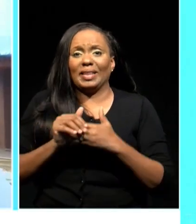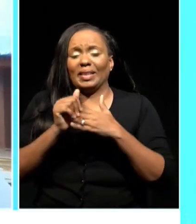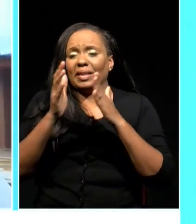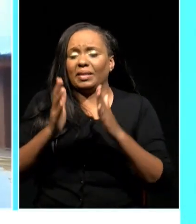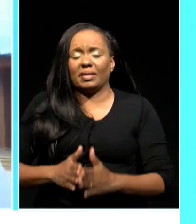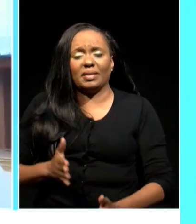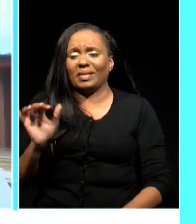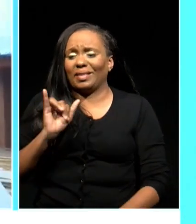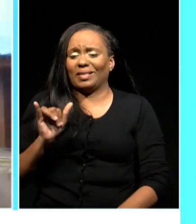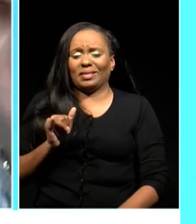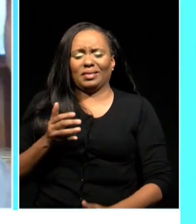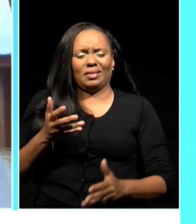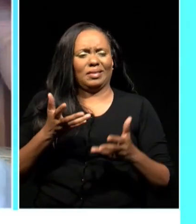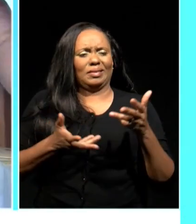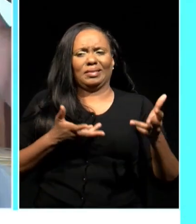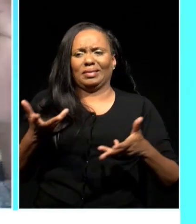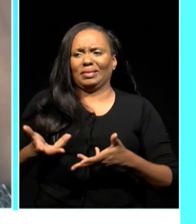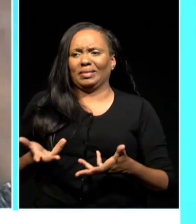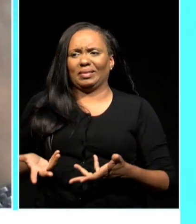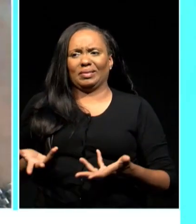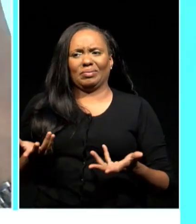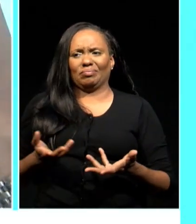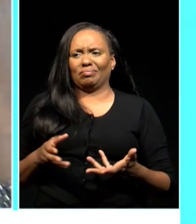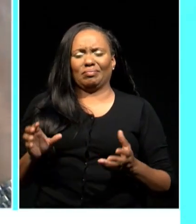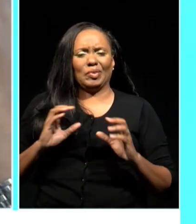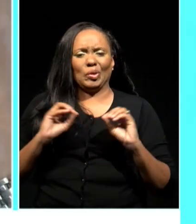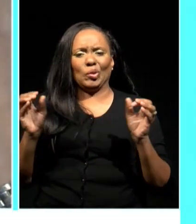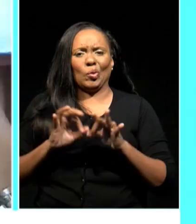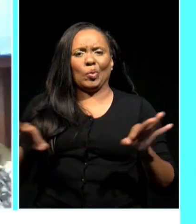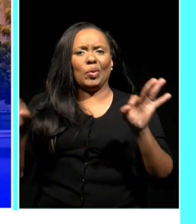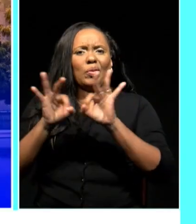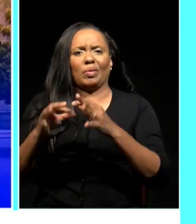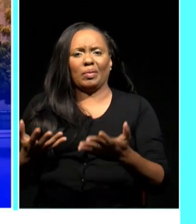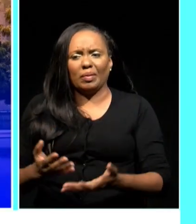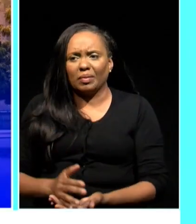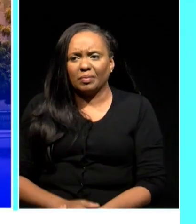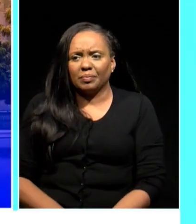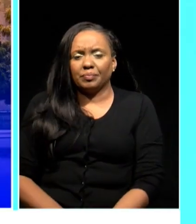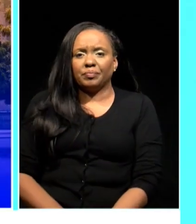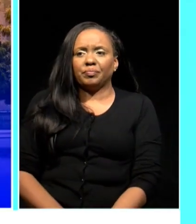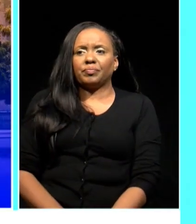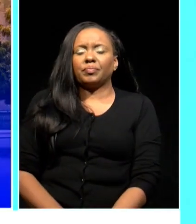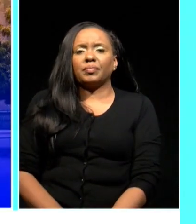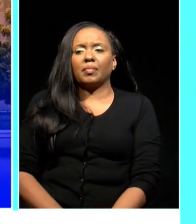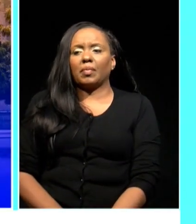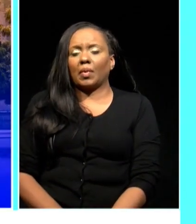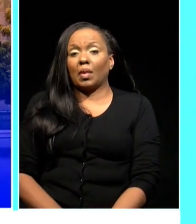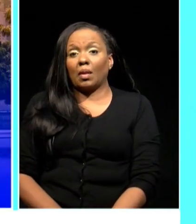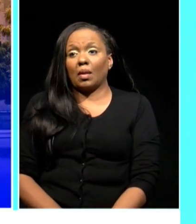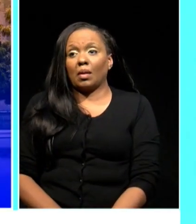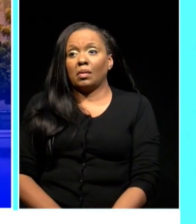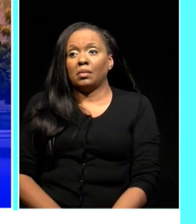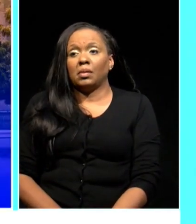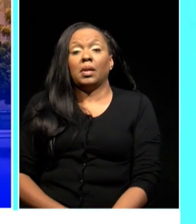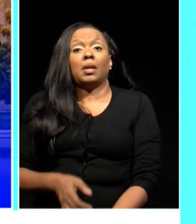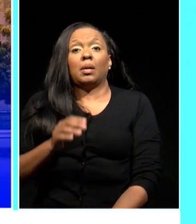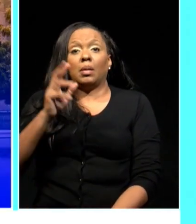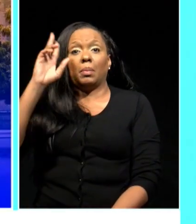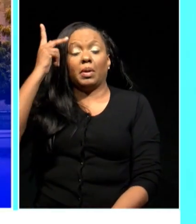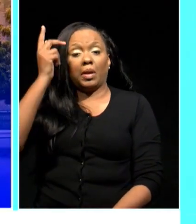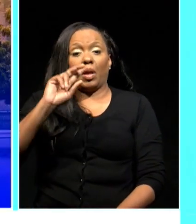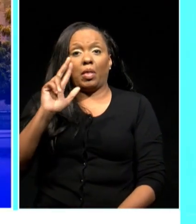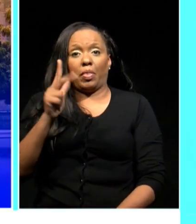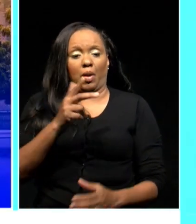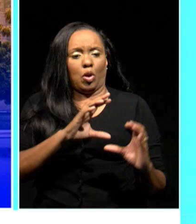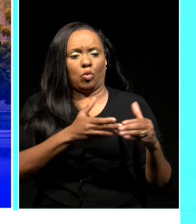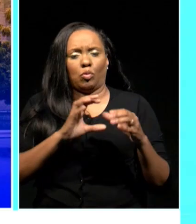political immaturity and naivety. Thank you, Dr. Bell. And political third parties are a conversation in and of themselves. One of the